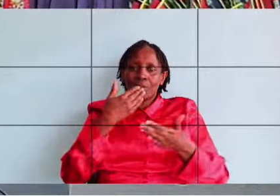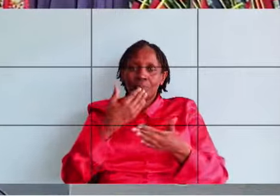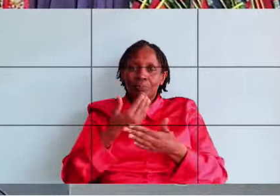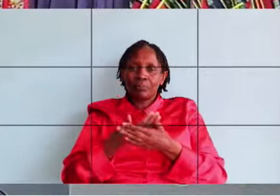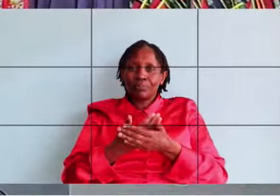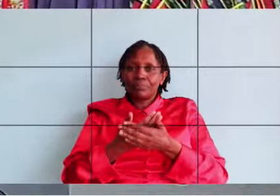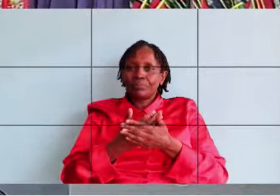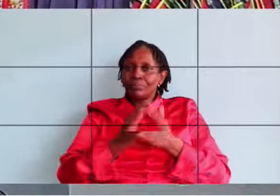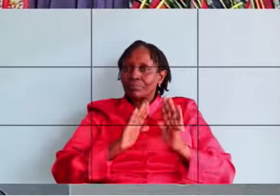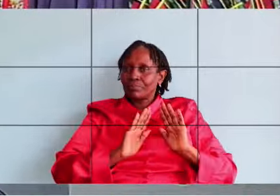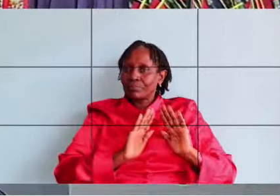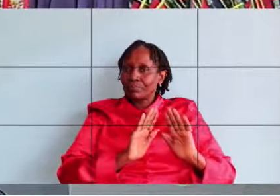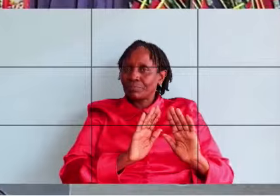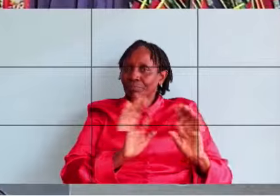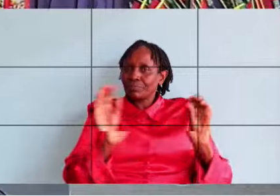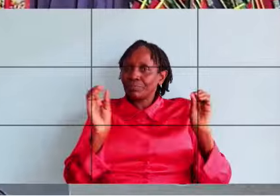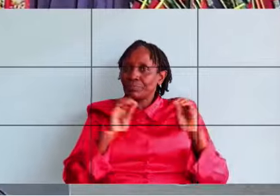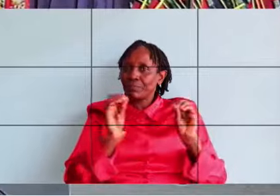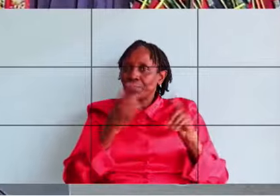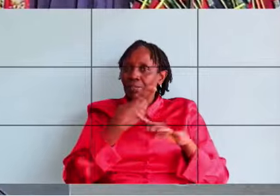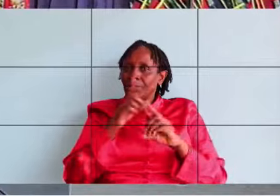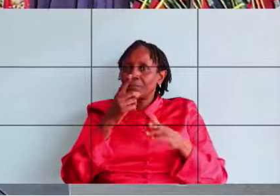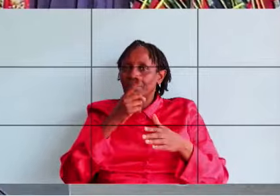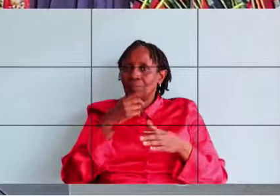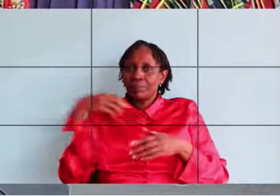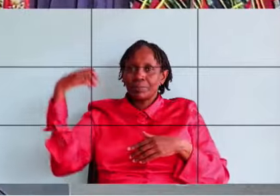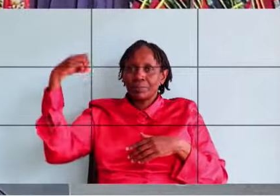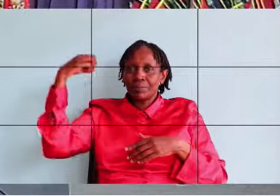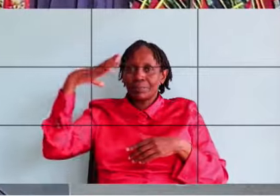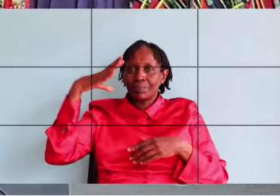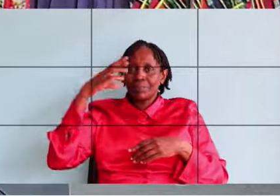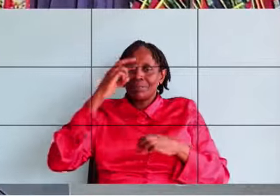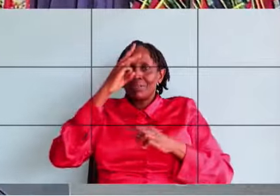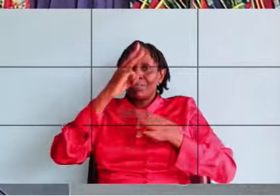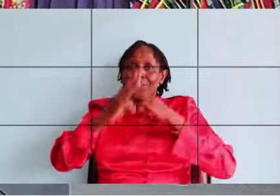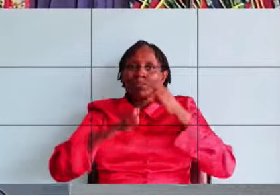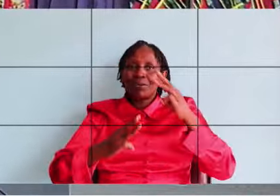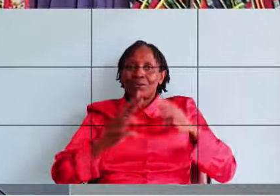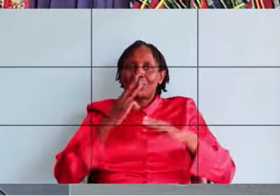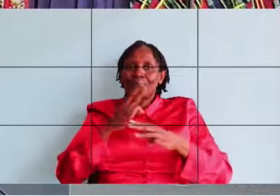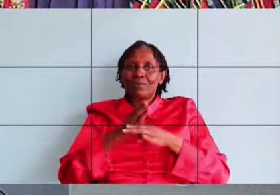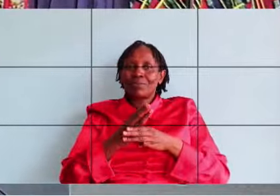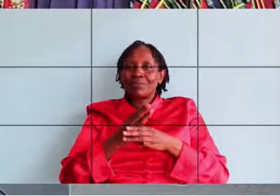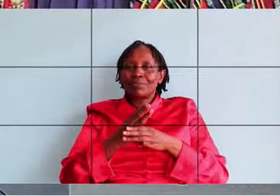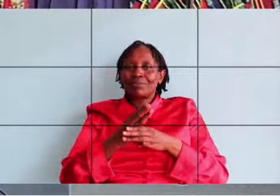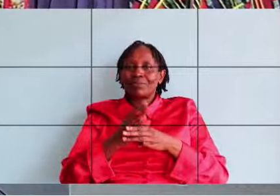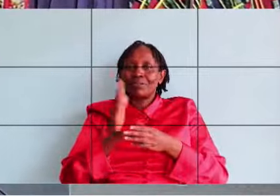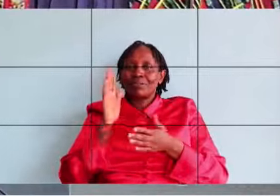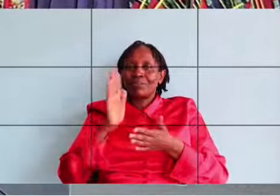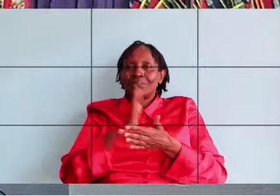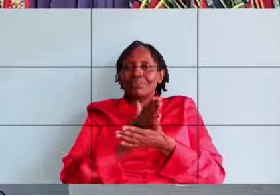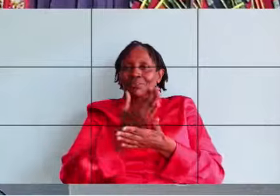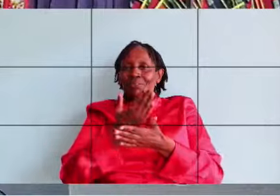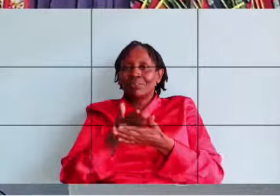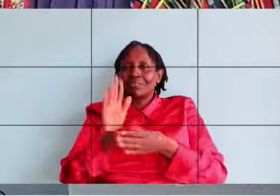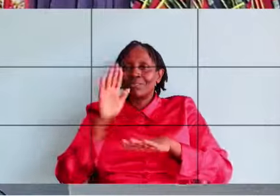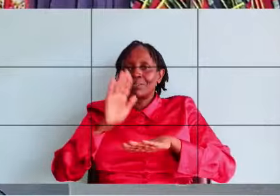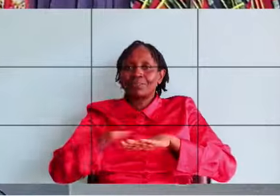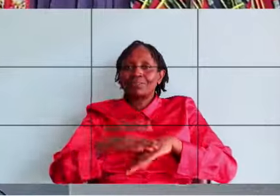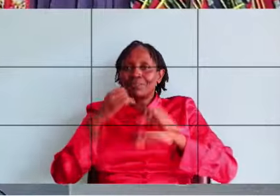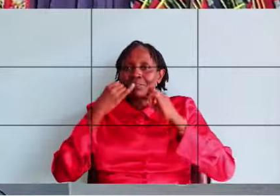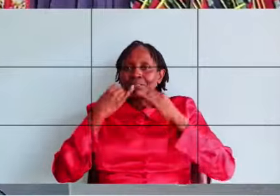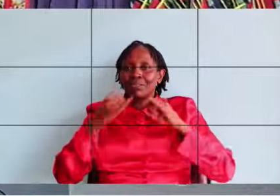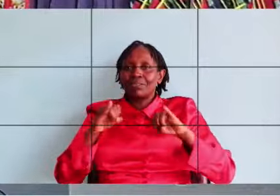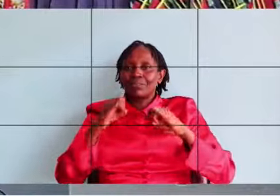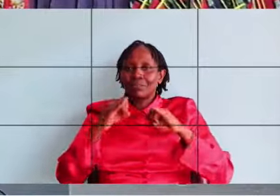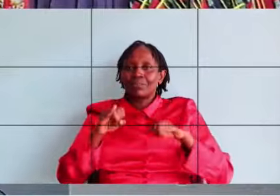behind, to be a light into the world and to reach out and to share this good news. And for those in the midst of us who have not